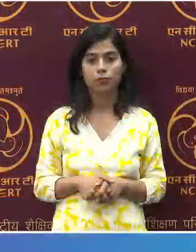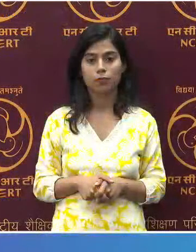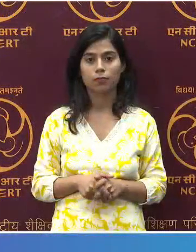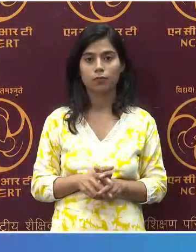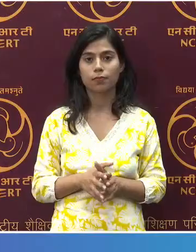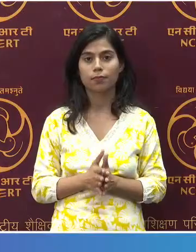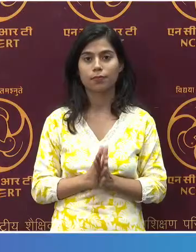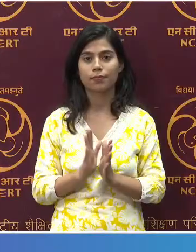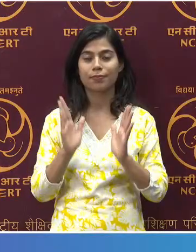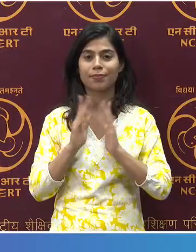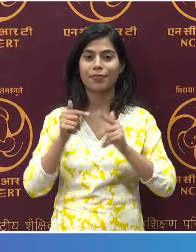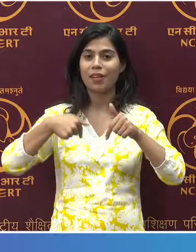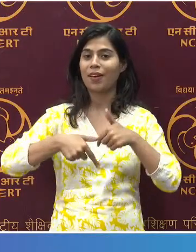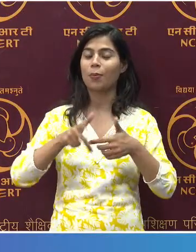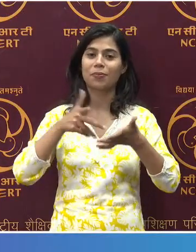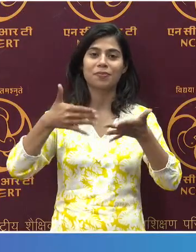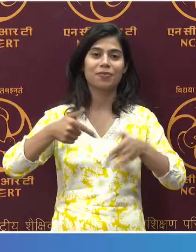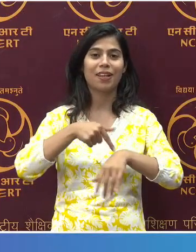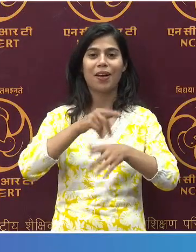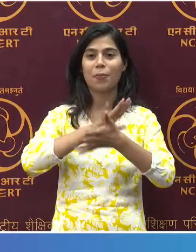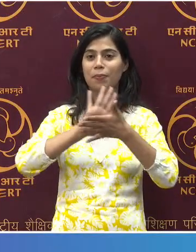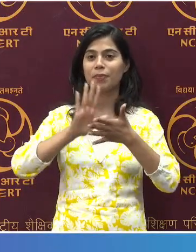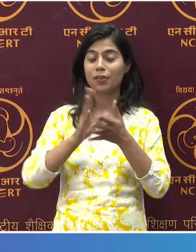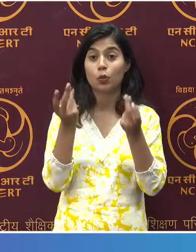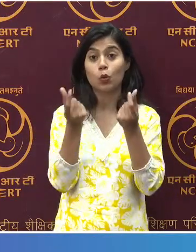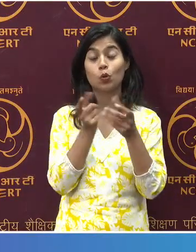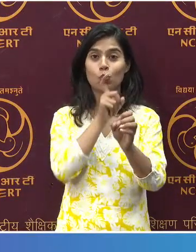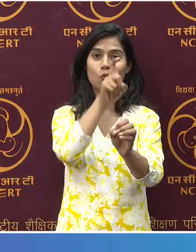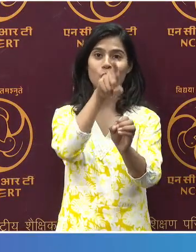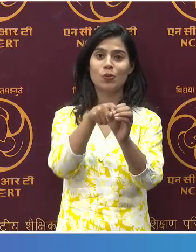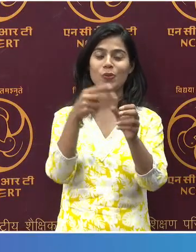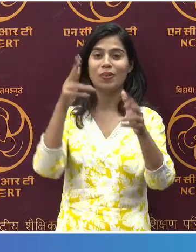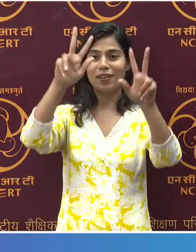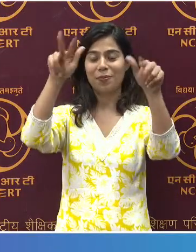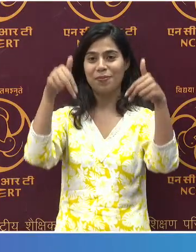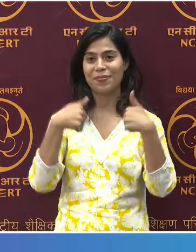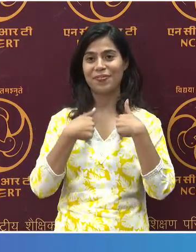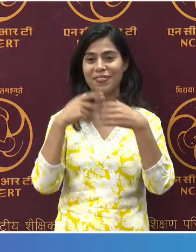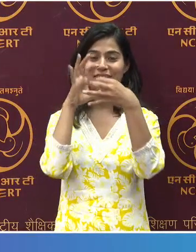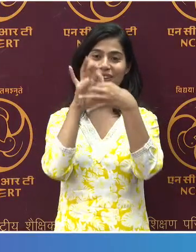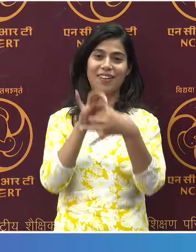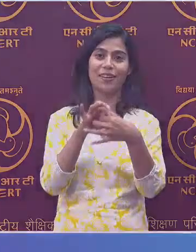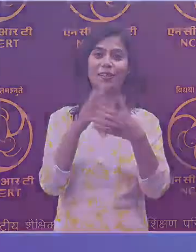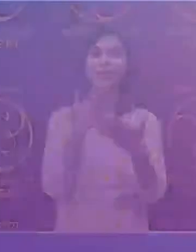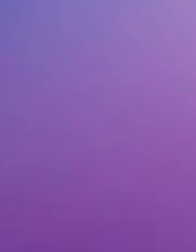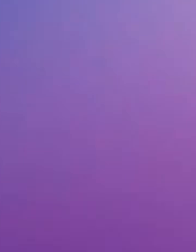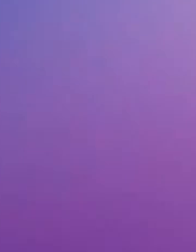Harpreet Kaur, taking leave of you, but we'll join you soon. Stay tuned. Namaskar.